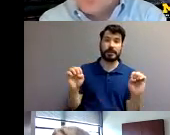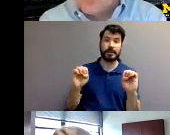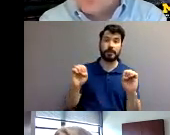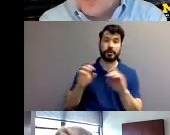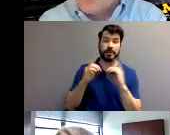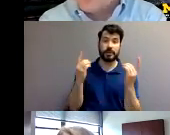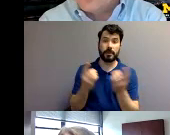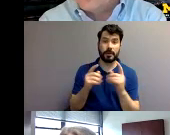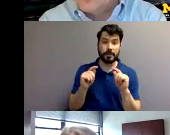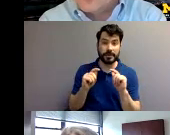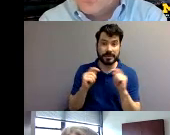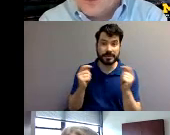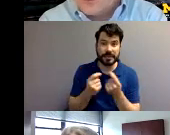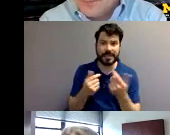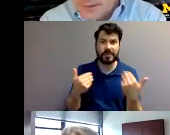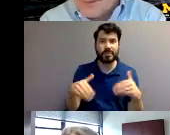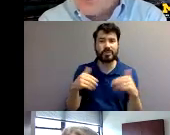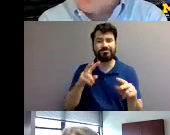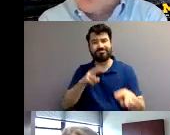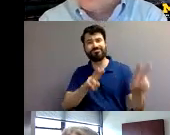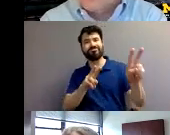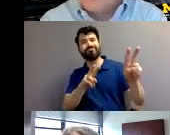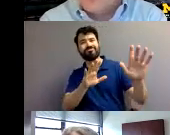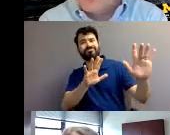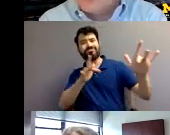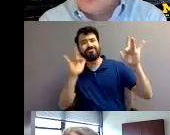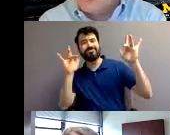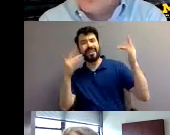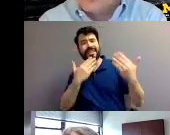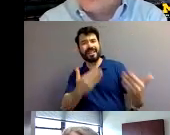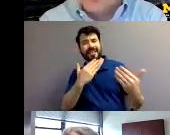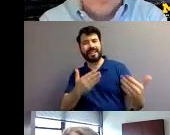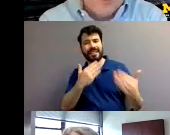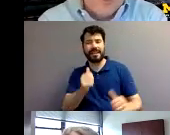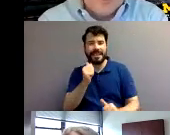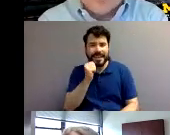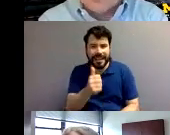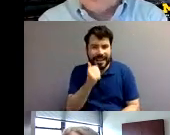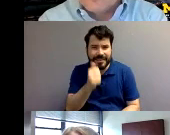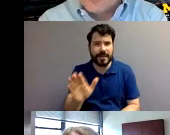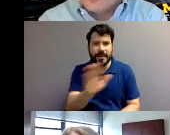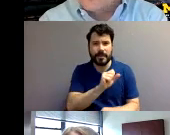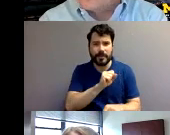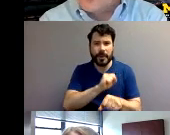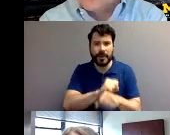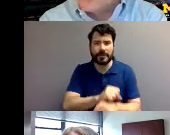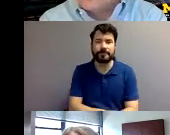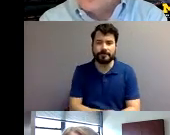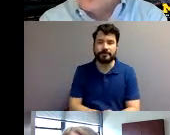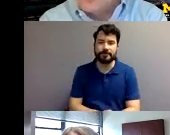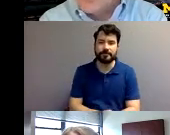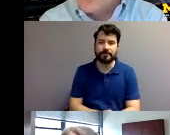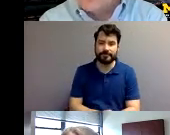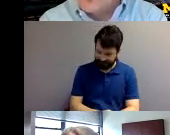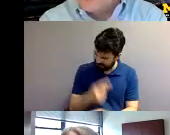team members are absolute heroes, and I thank them every day for all the work they do. And I also just want to say I